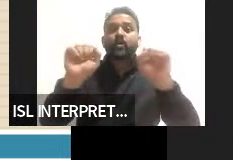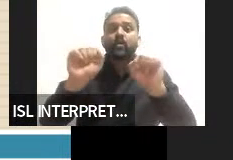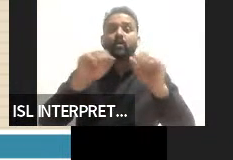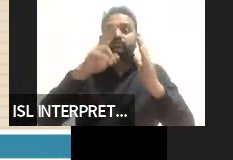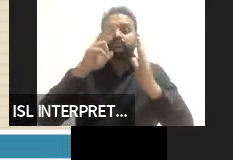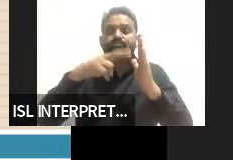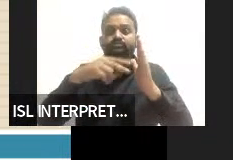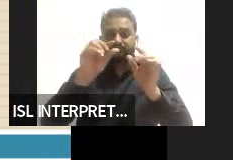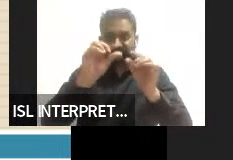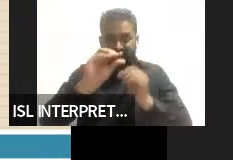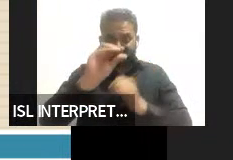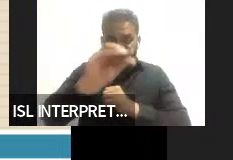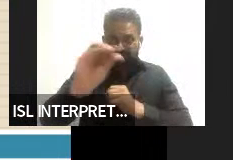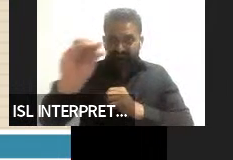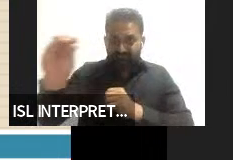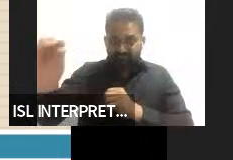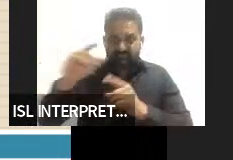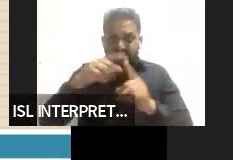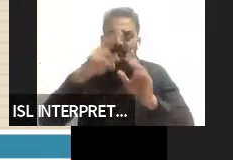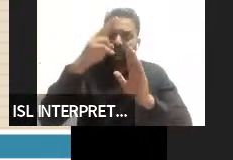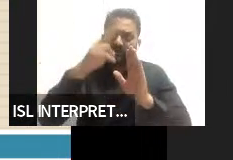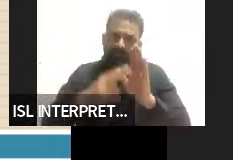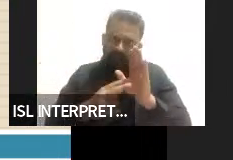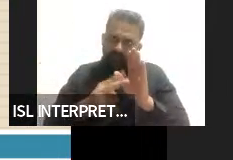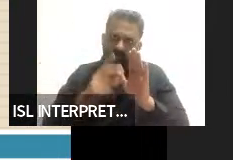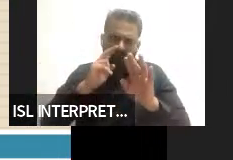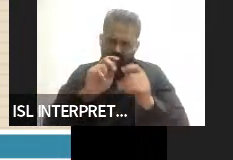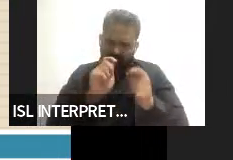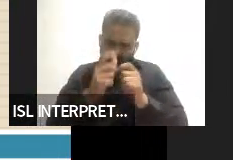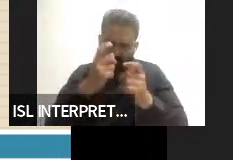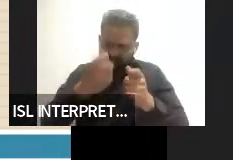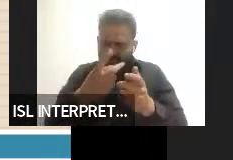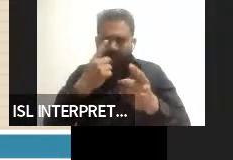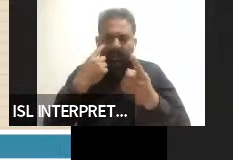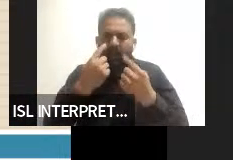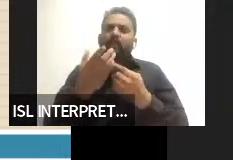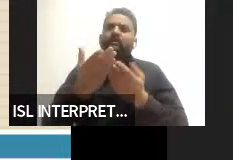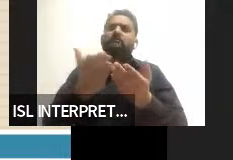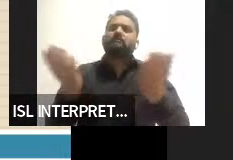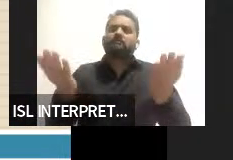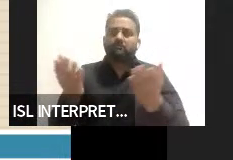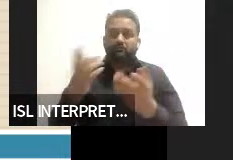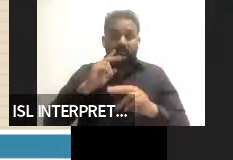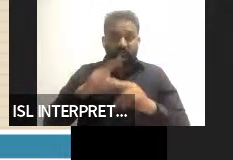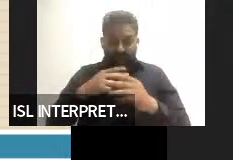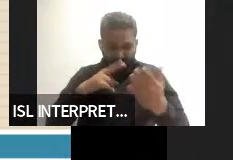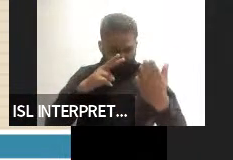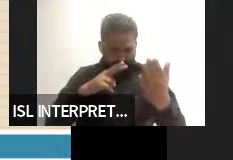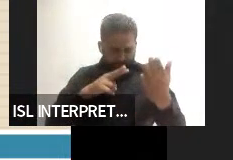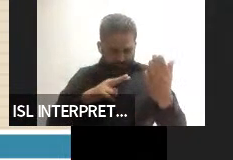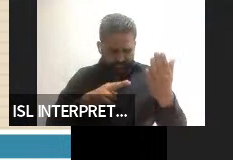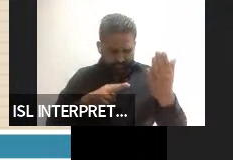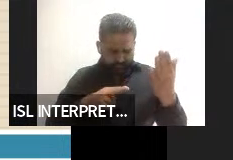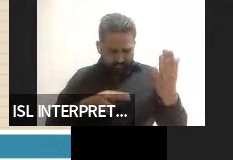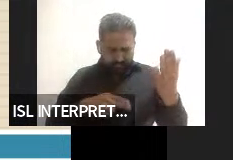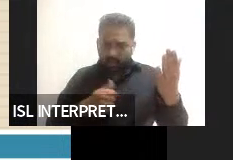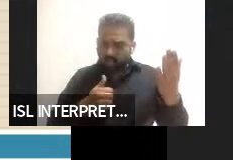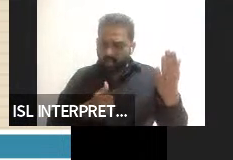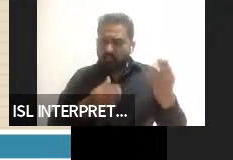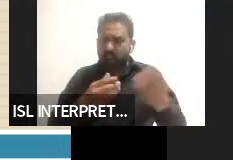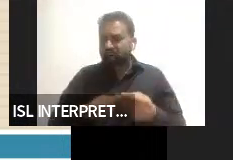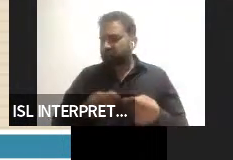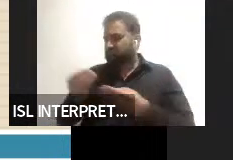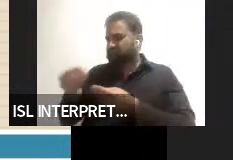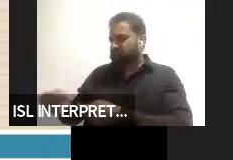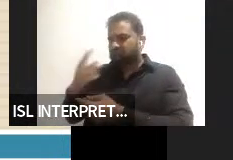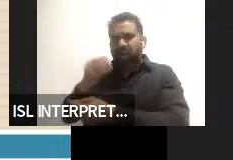pack, read that page and see any corrections if there. If I finish, then I pass on to my right. The person sitting